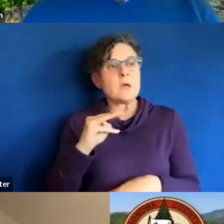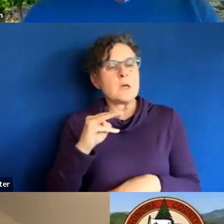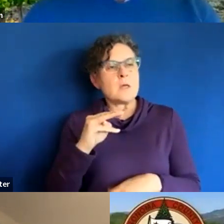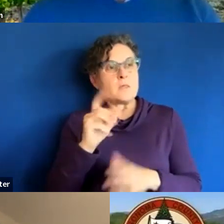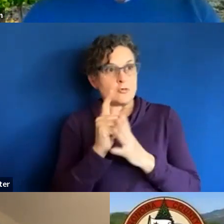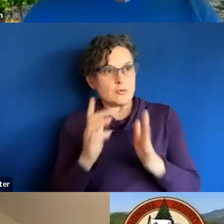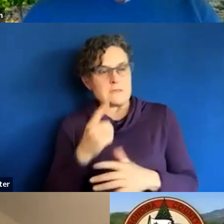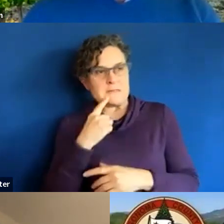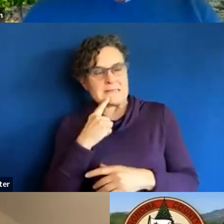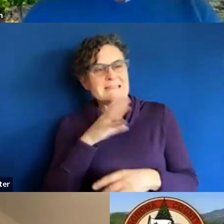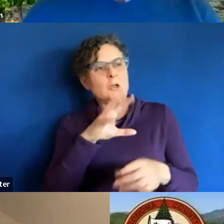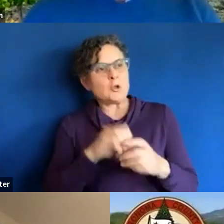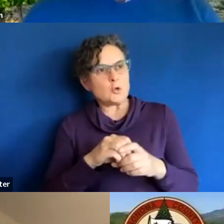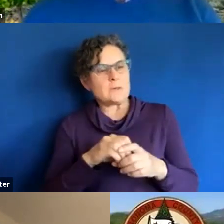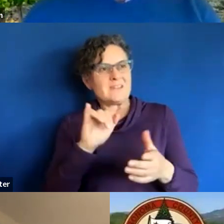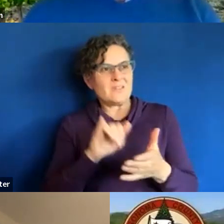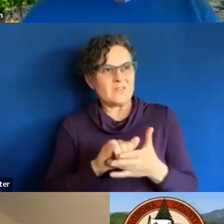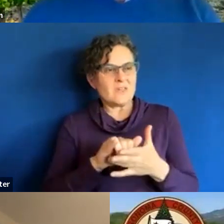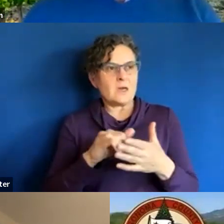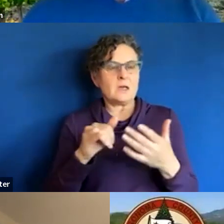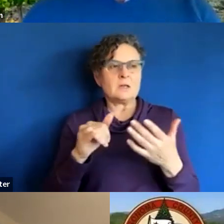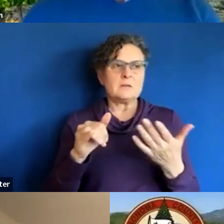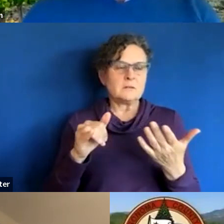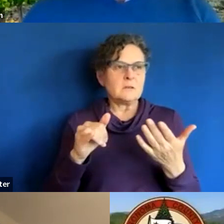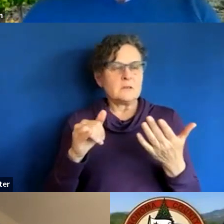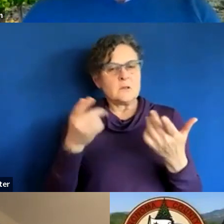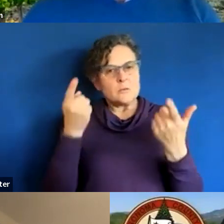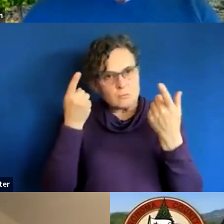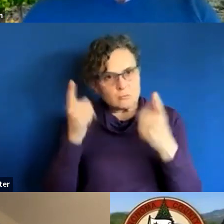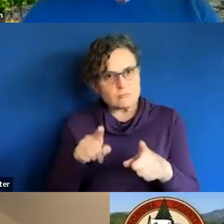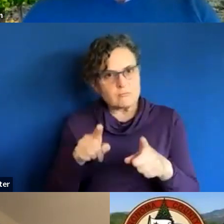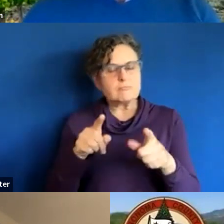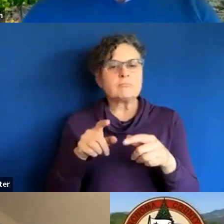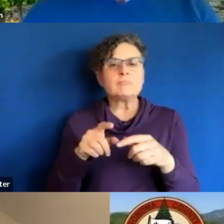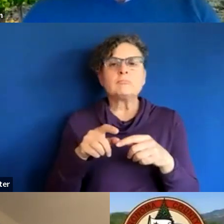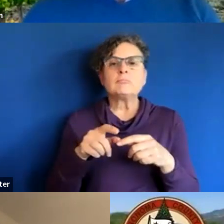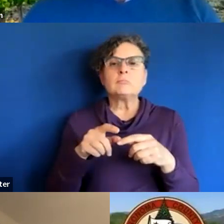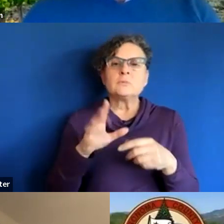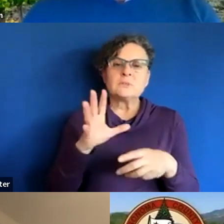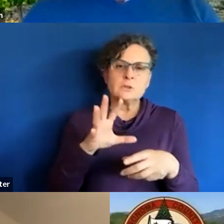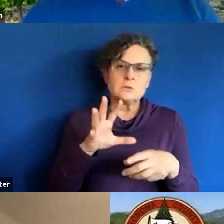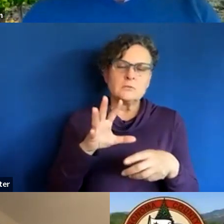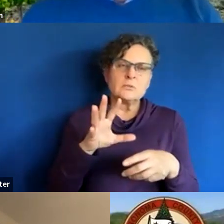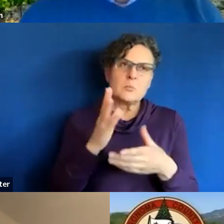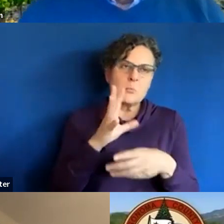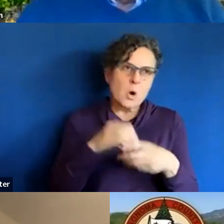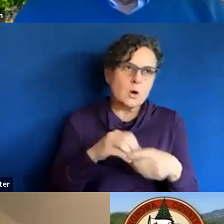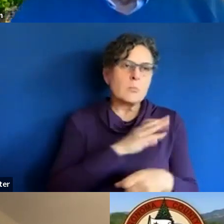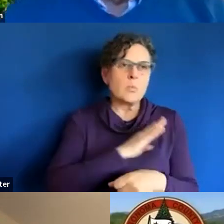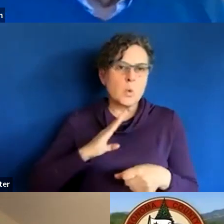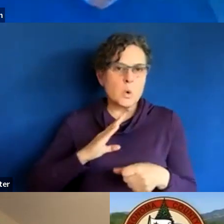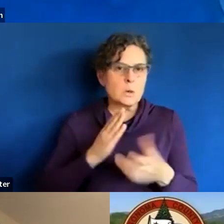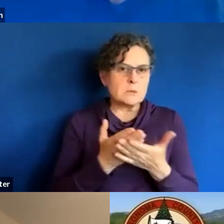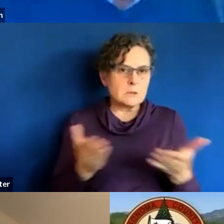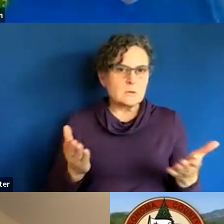was was attachment B to the board materials, but it was part of the amendment that was made at the